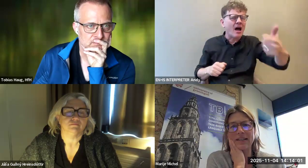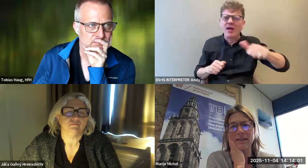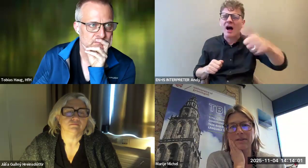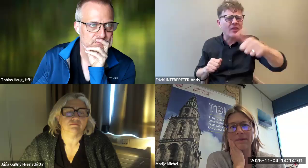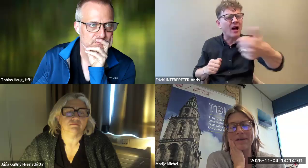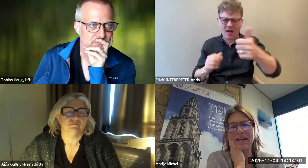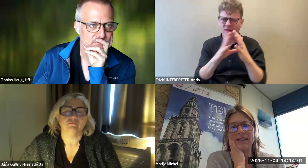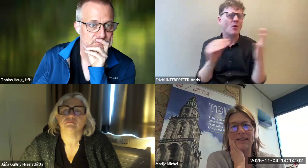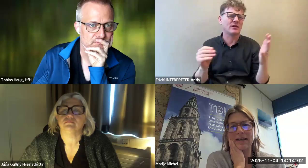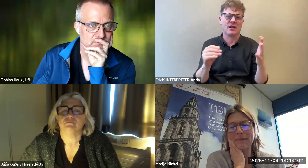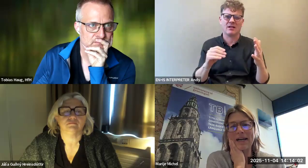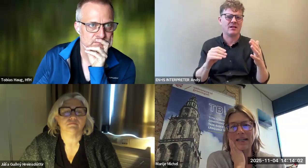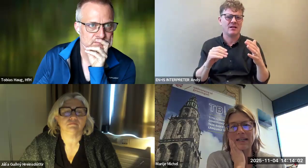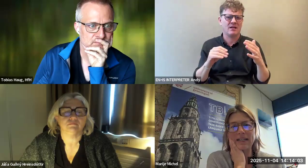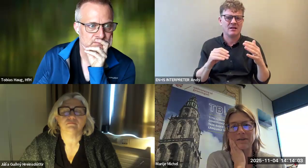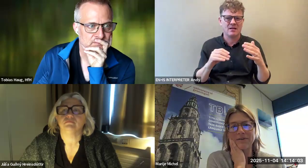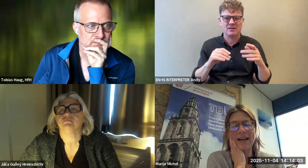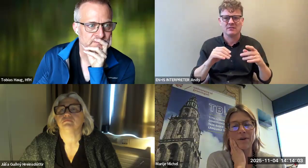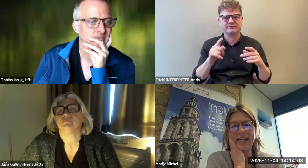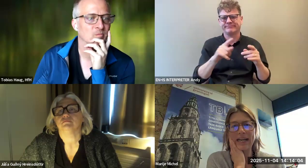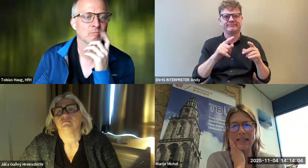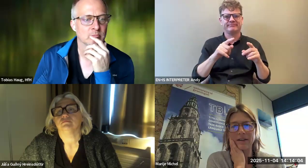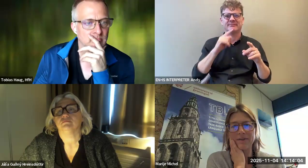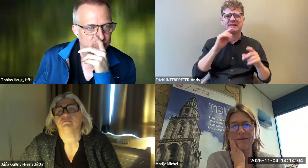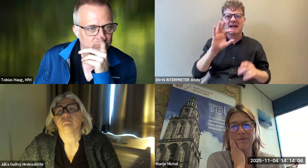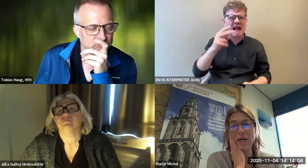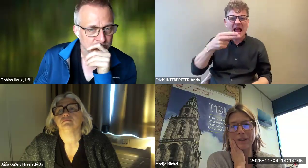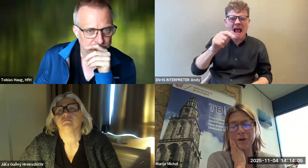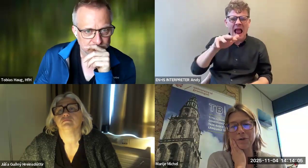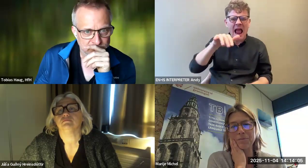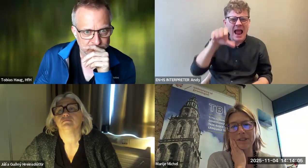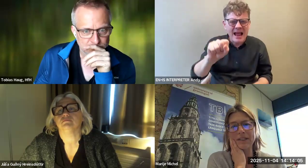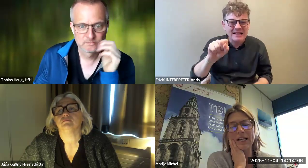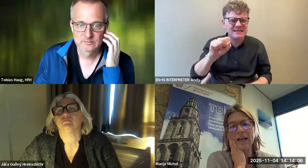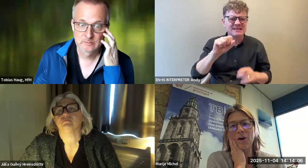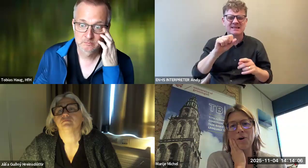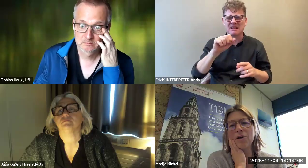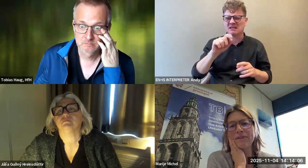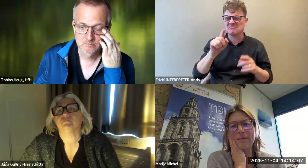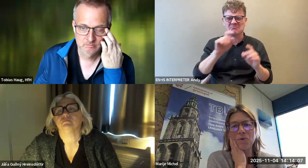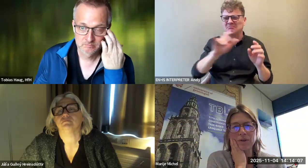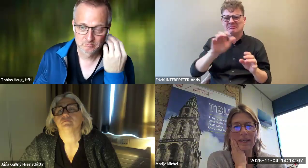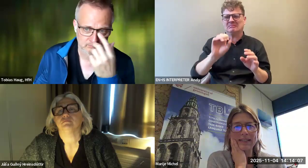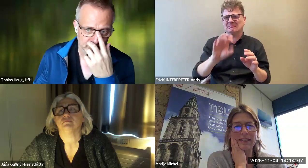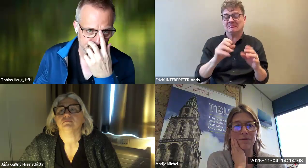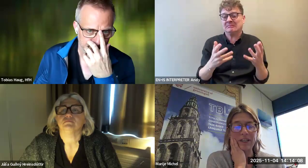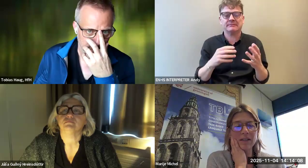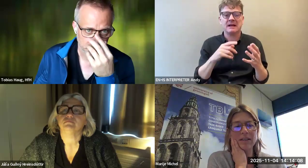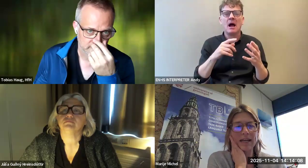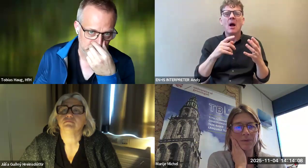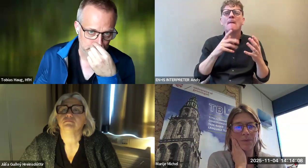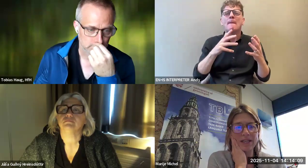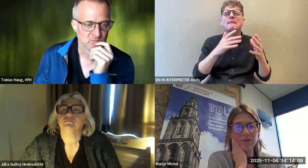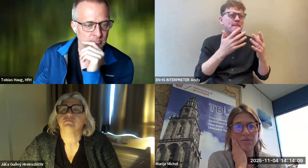of writing. Beerreiter Scardamalia or Flower and Haze are well known, but all of them more or less